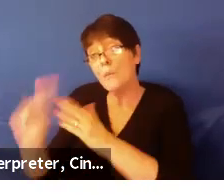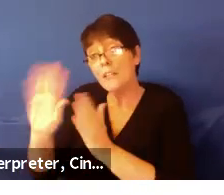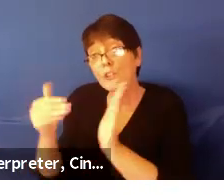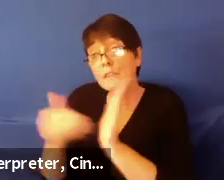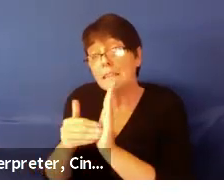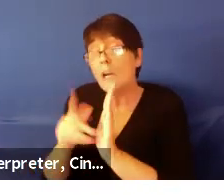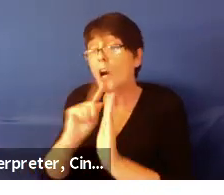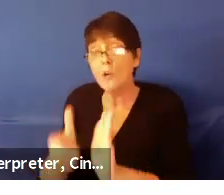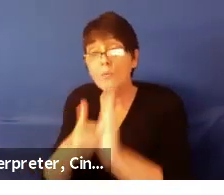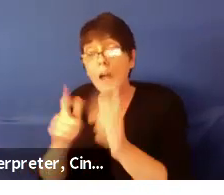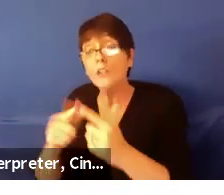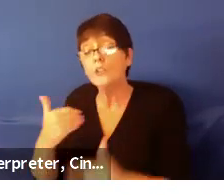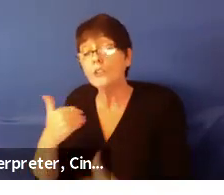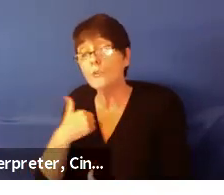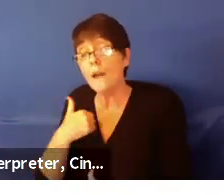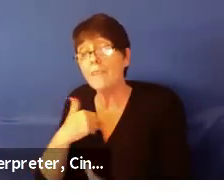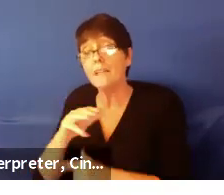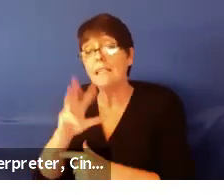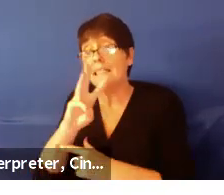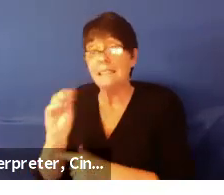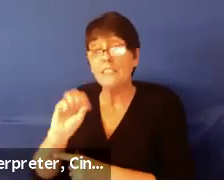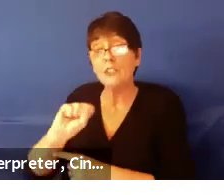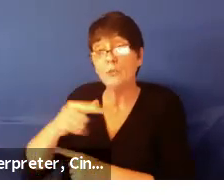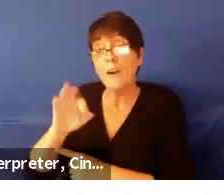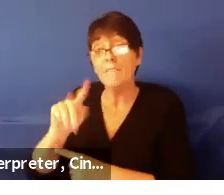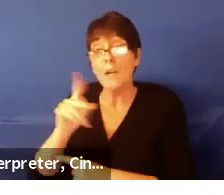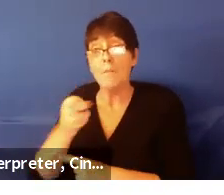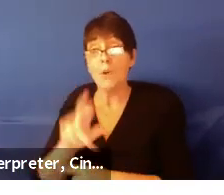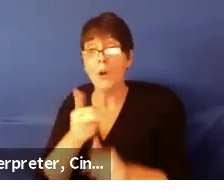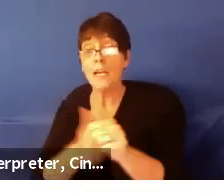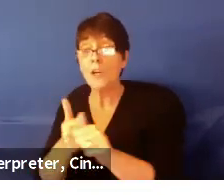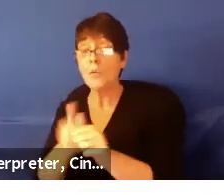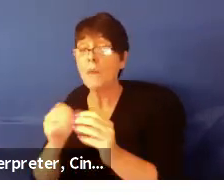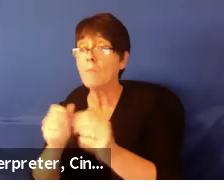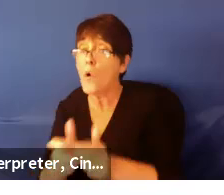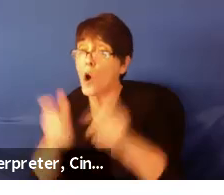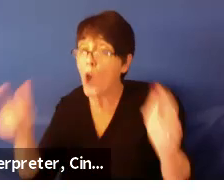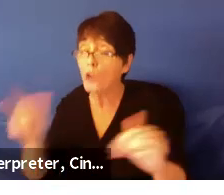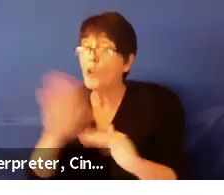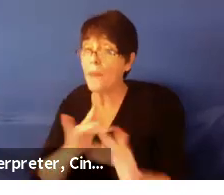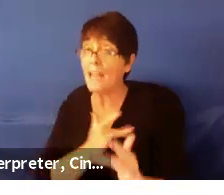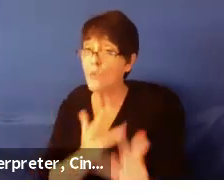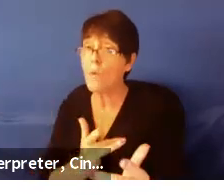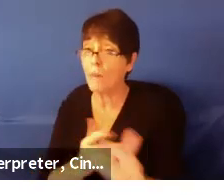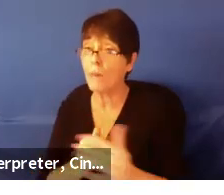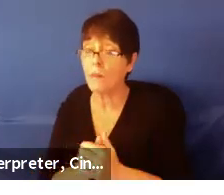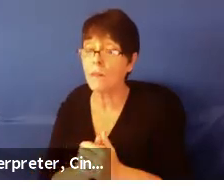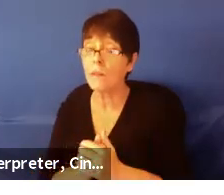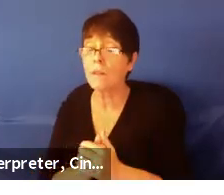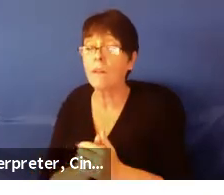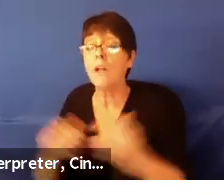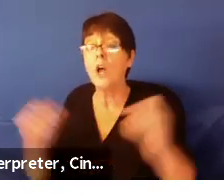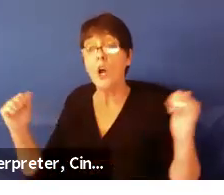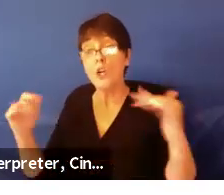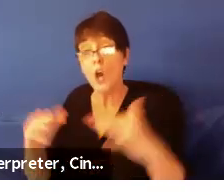are required to have 60 square feet per individual. That's quite a bit larger than normal. Congregate